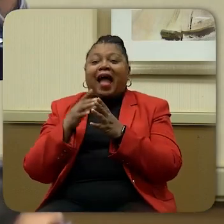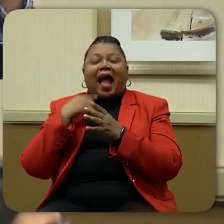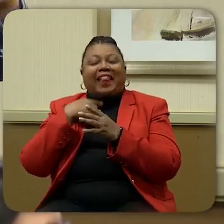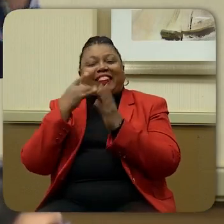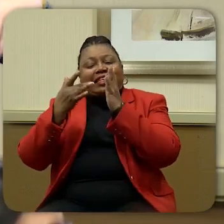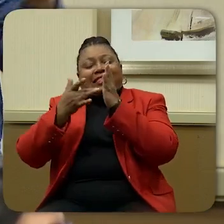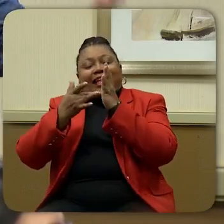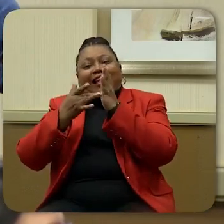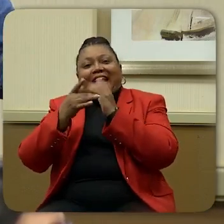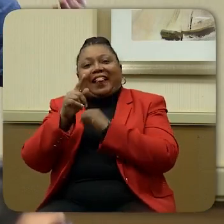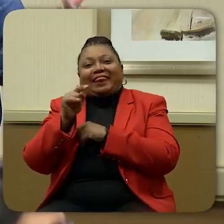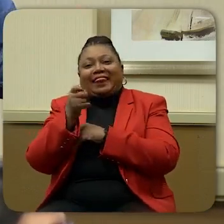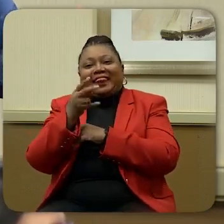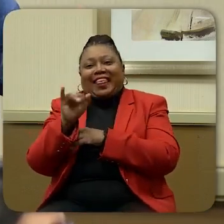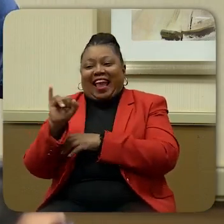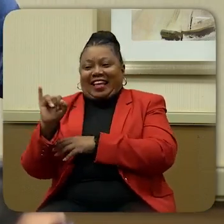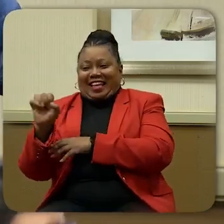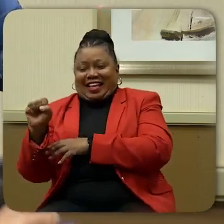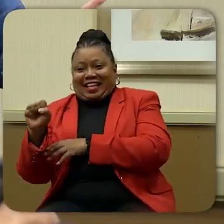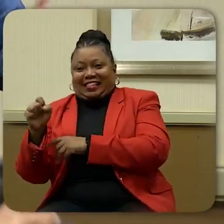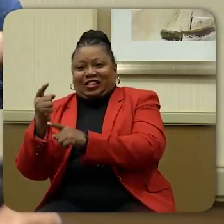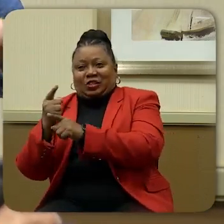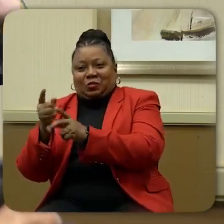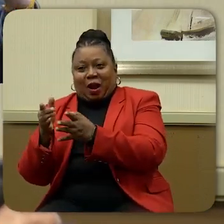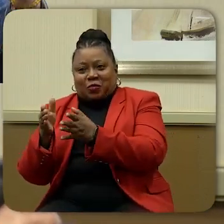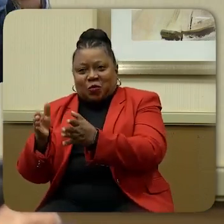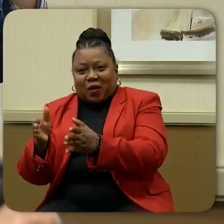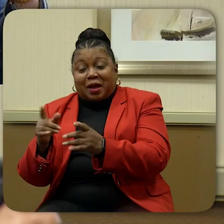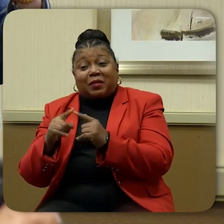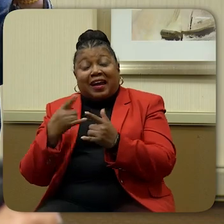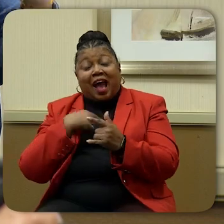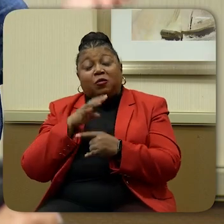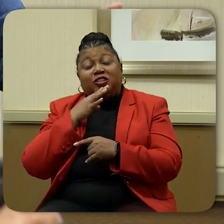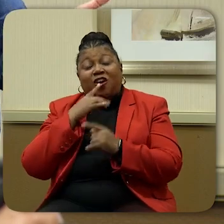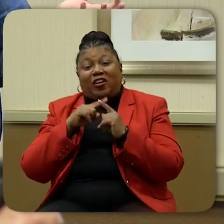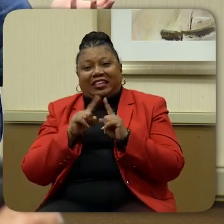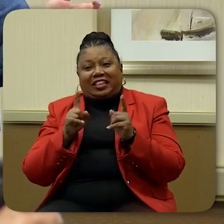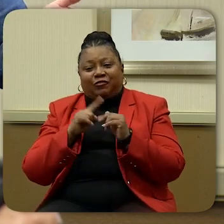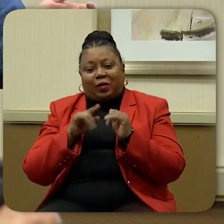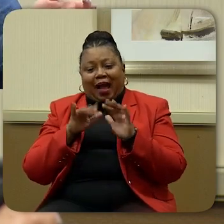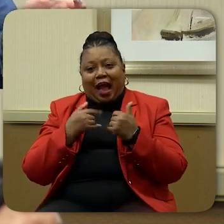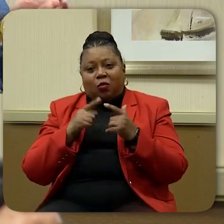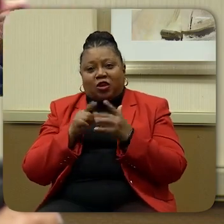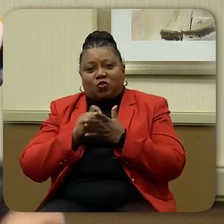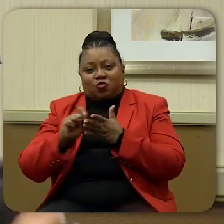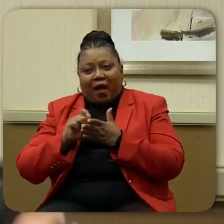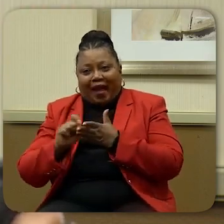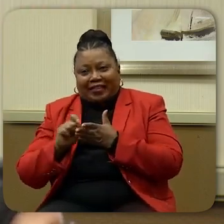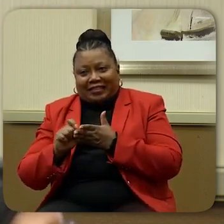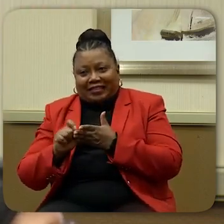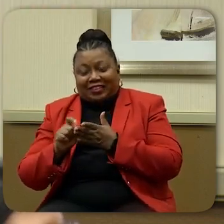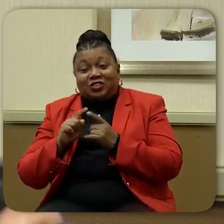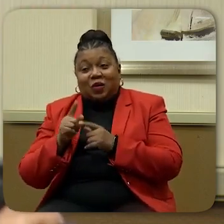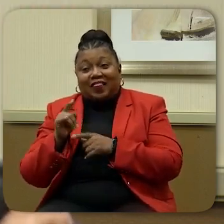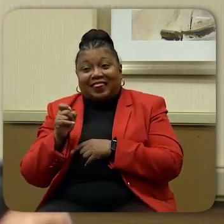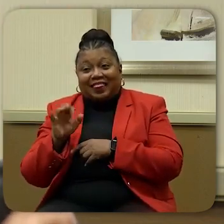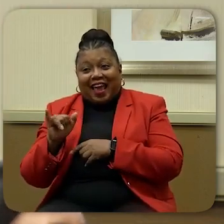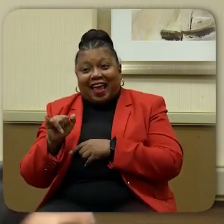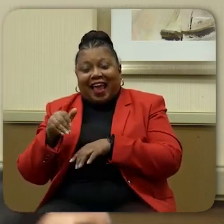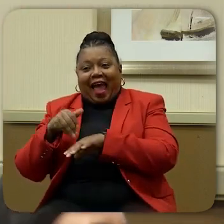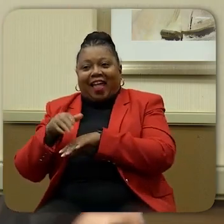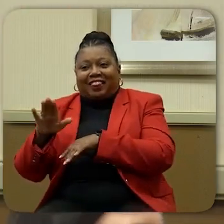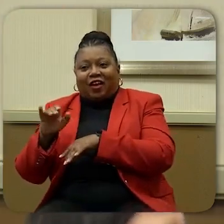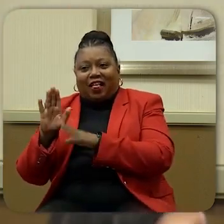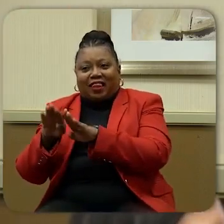think technically they is the proper way, but the way we talk is different from the way that we write. So I'd say they are at their locker.